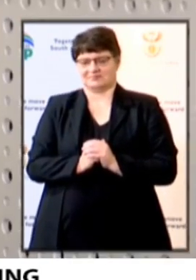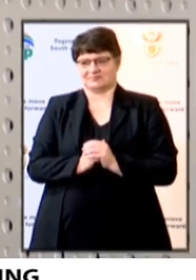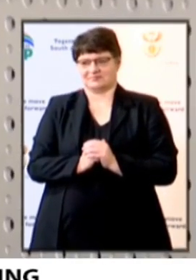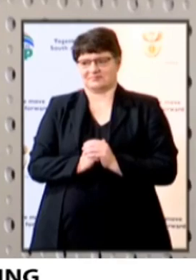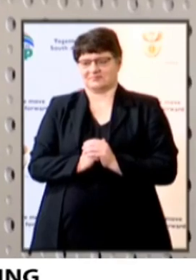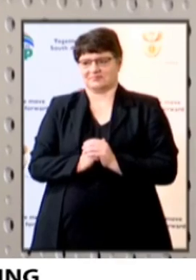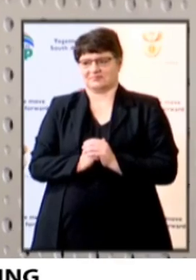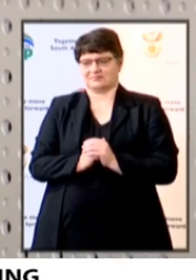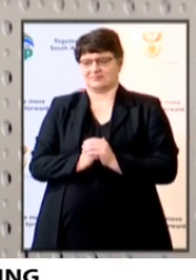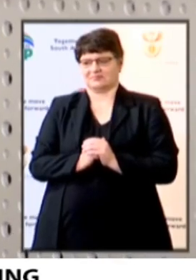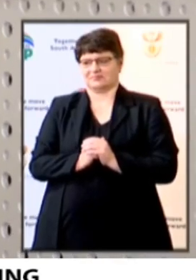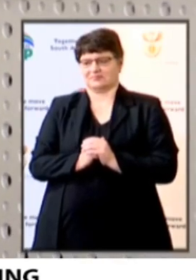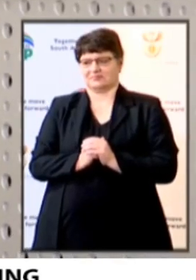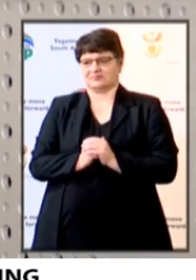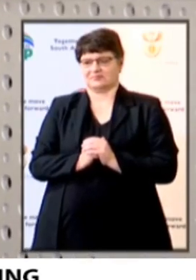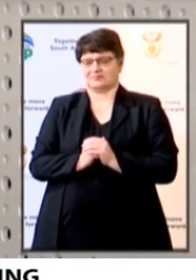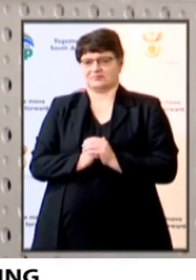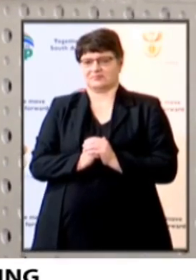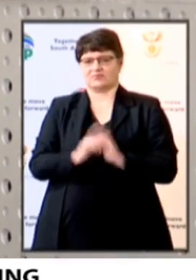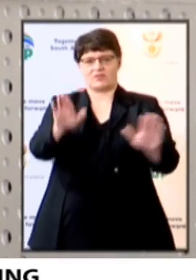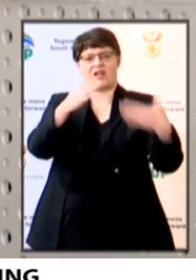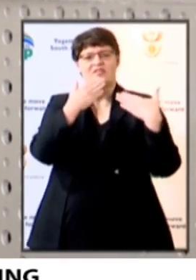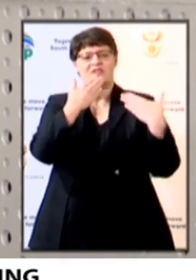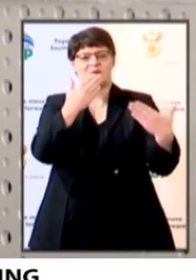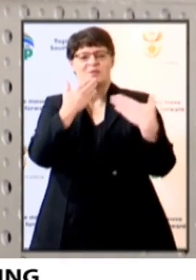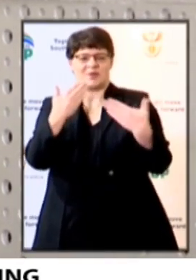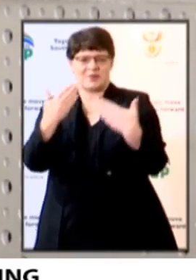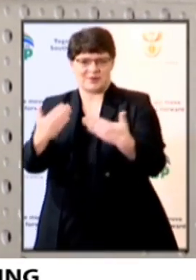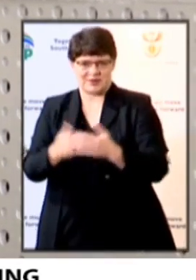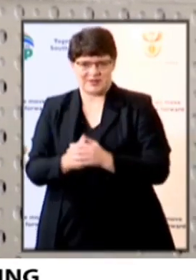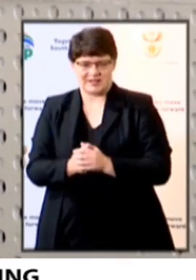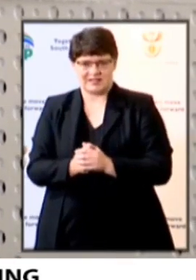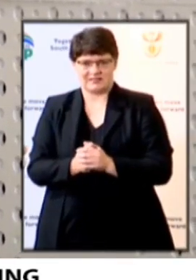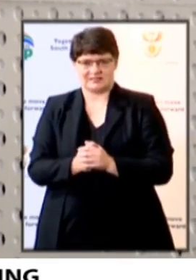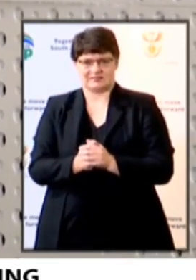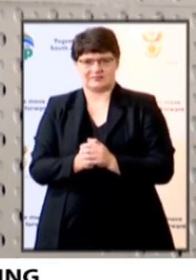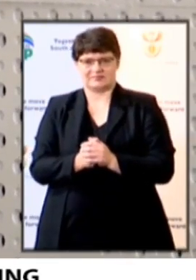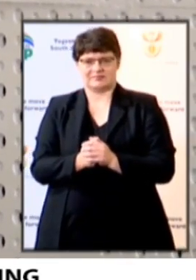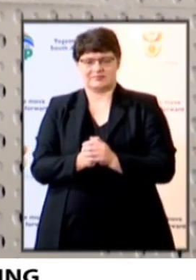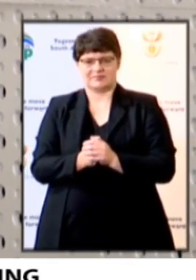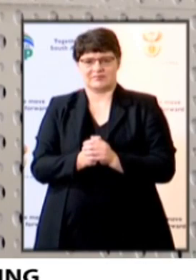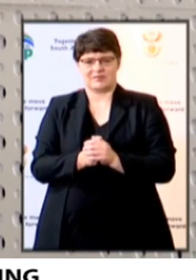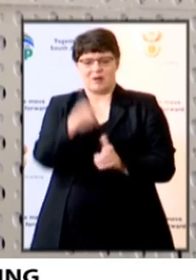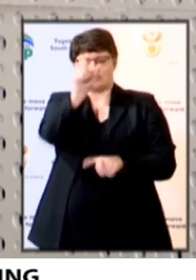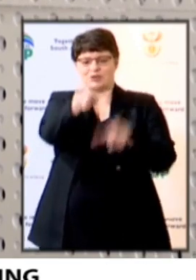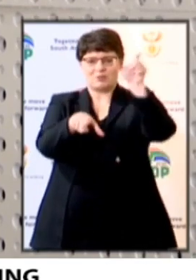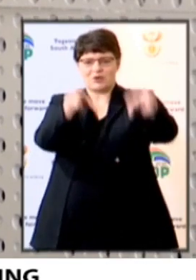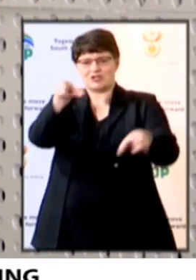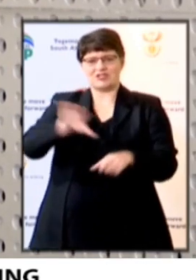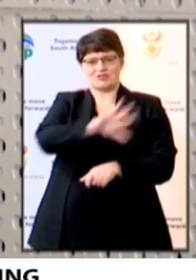you'll tell us when you are ready. Thank you very much. To the people at home,